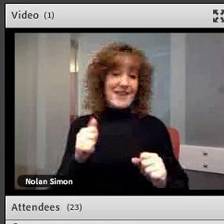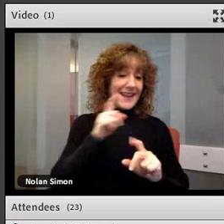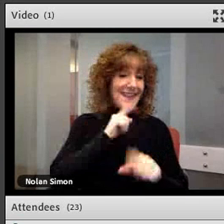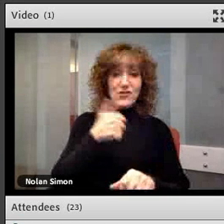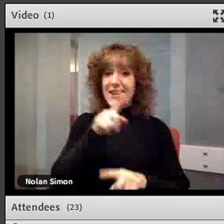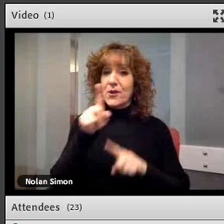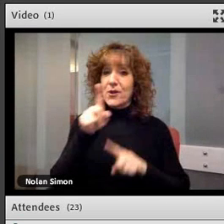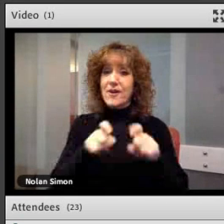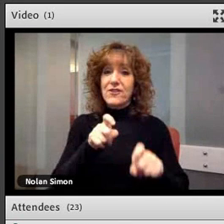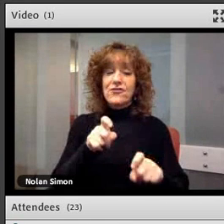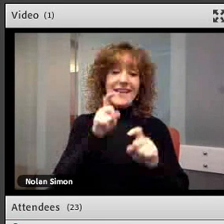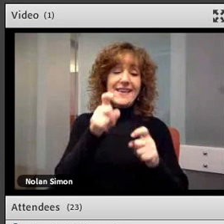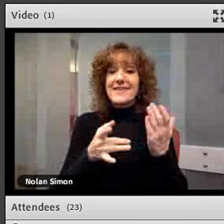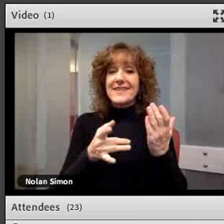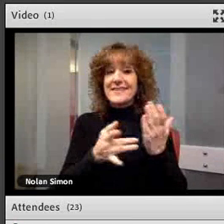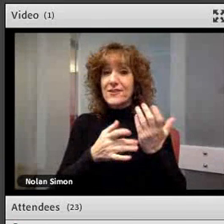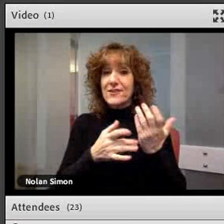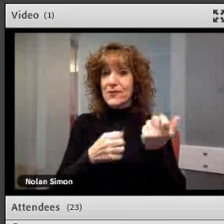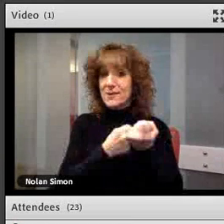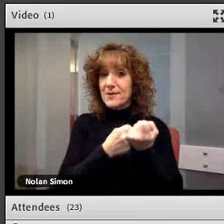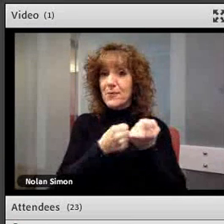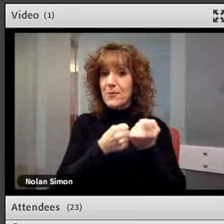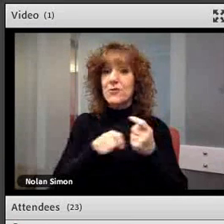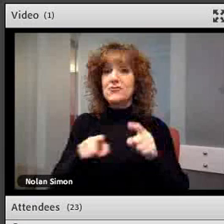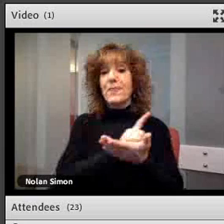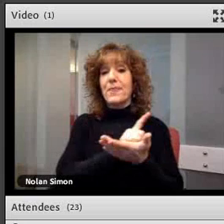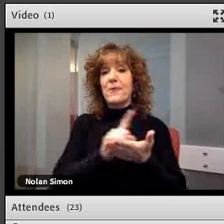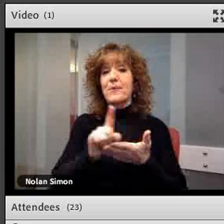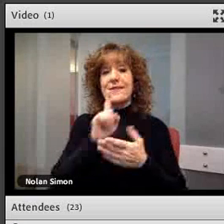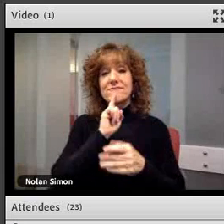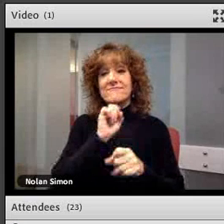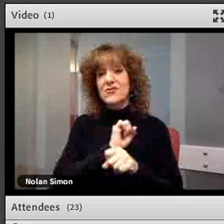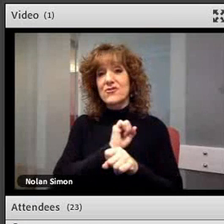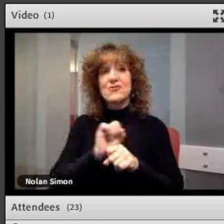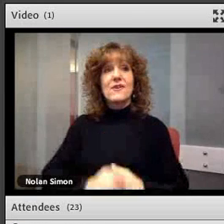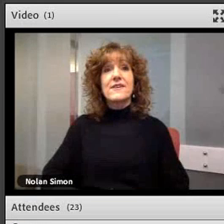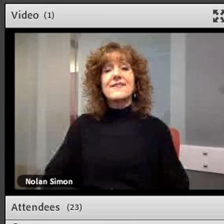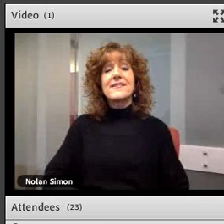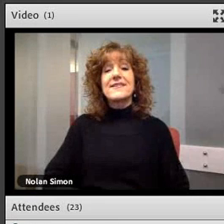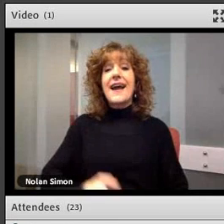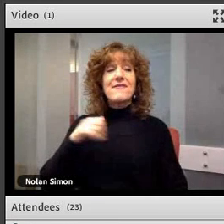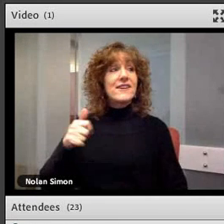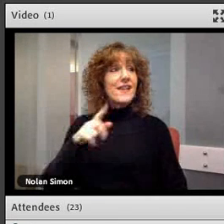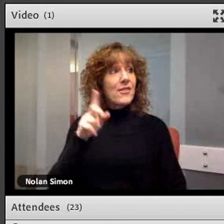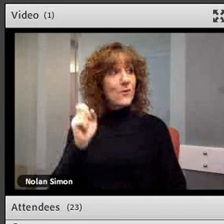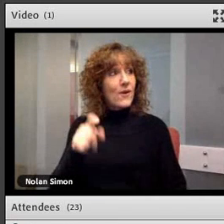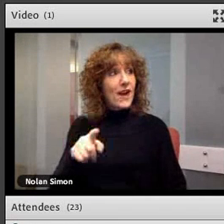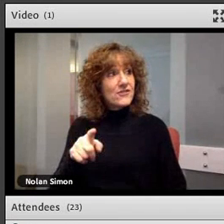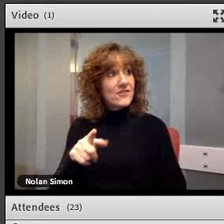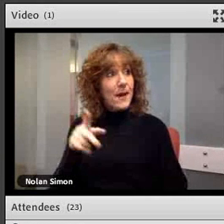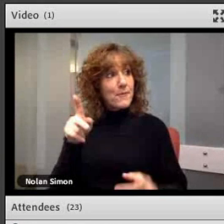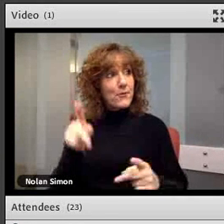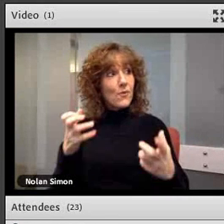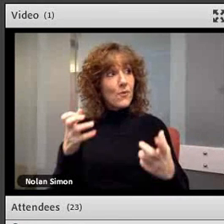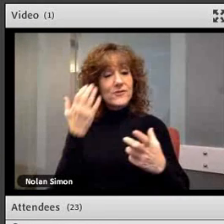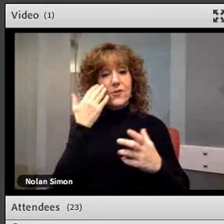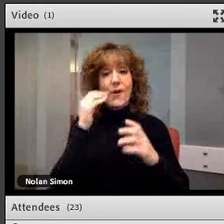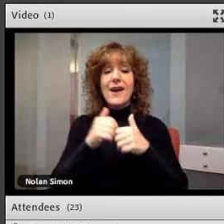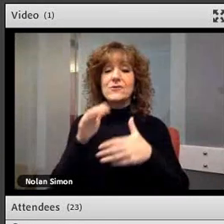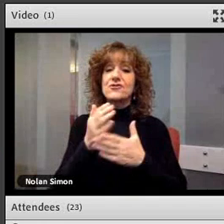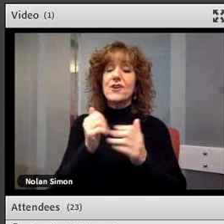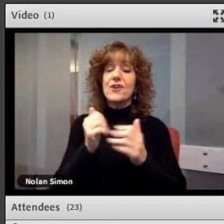any technical support during the week, for sure. We have a participant who would like to know how to share this with